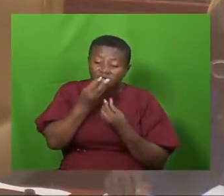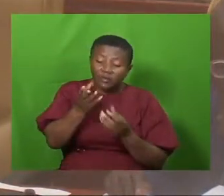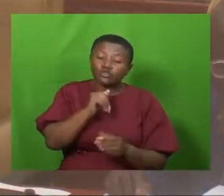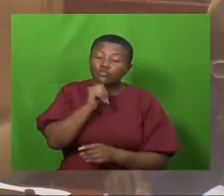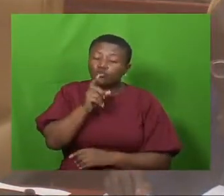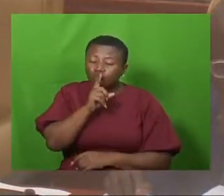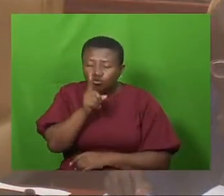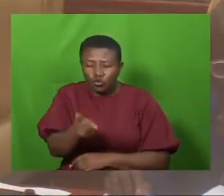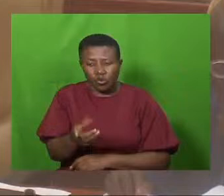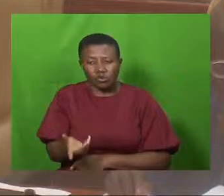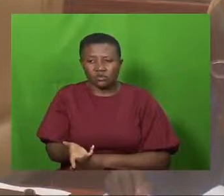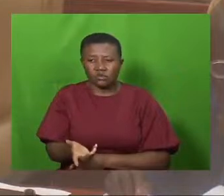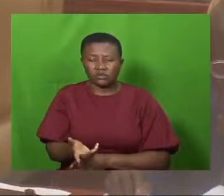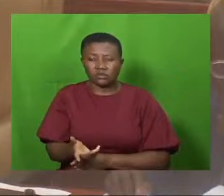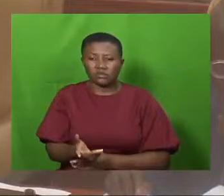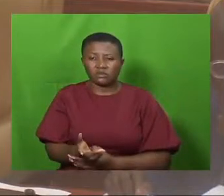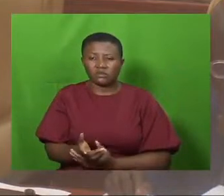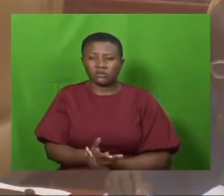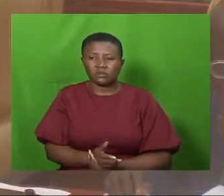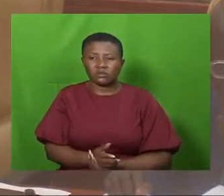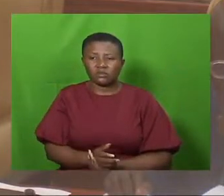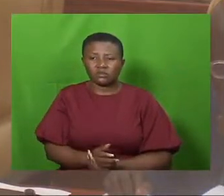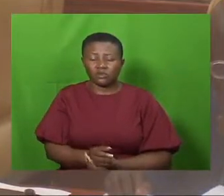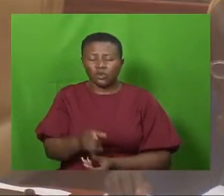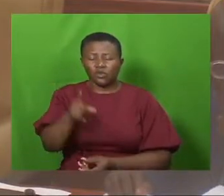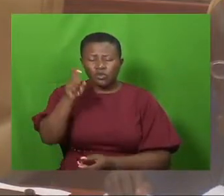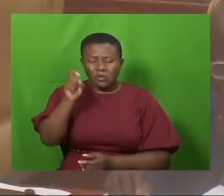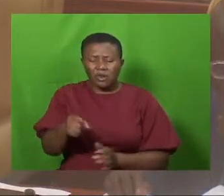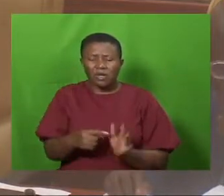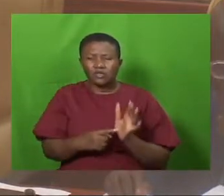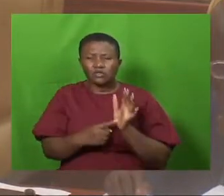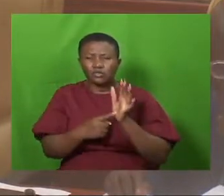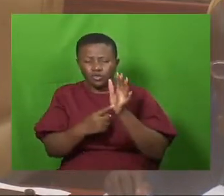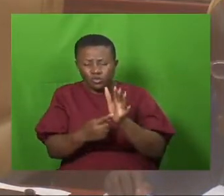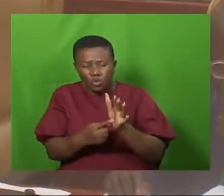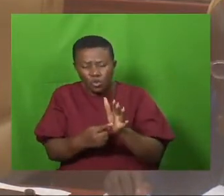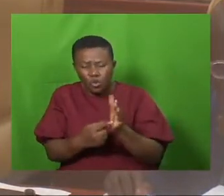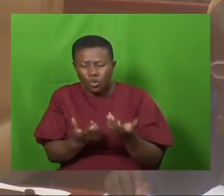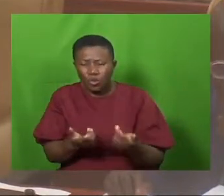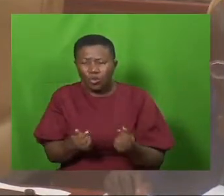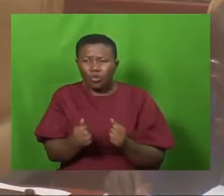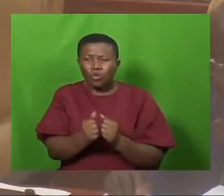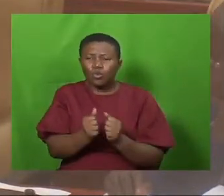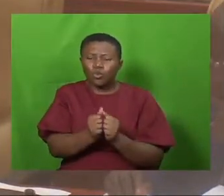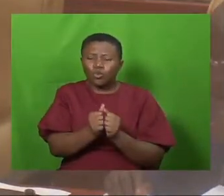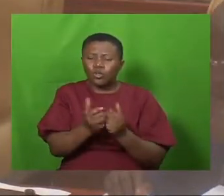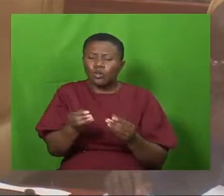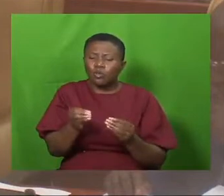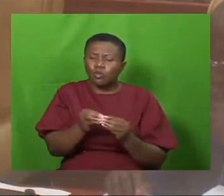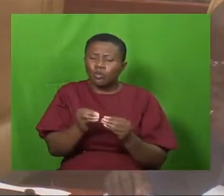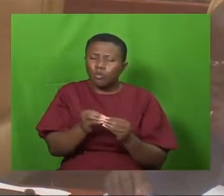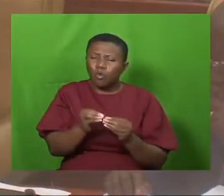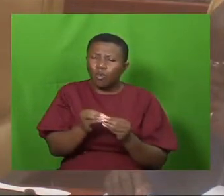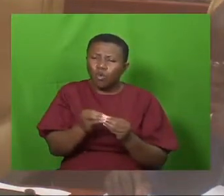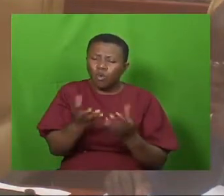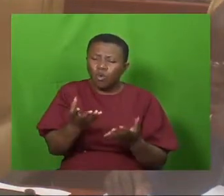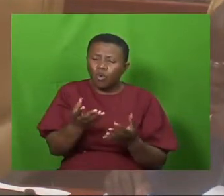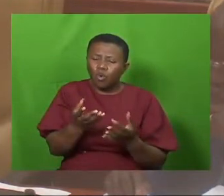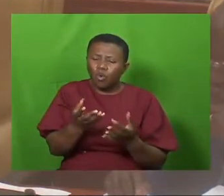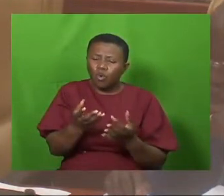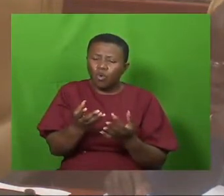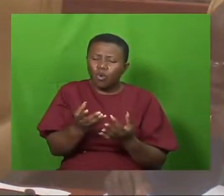this our time. So you must indicate with much more credibility the sources that you're quoting from,